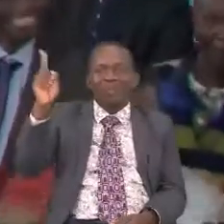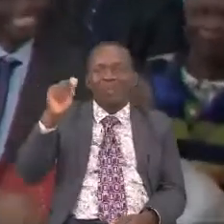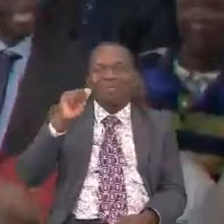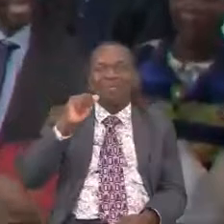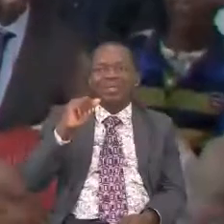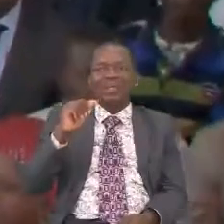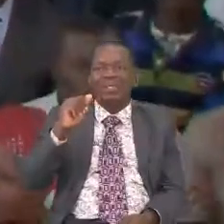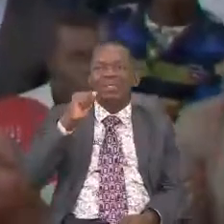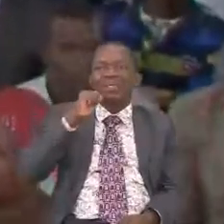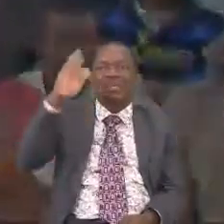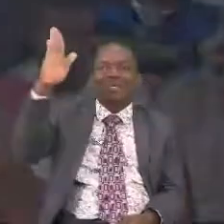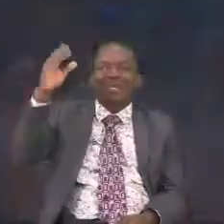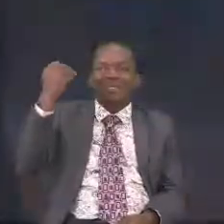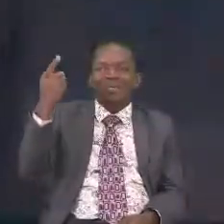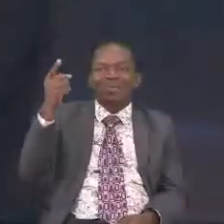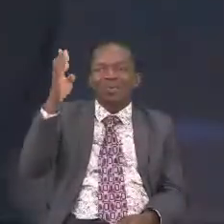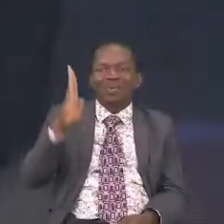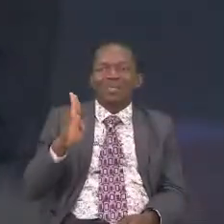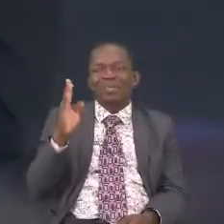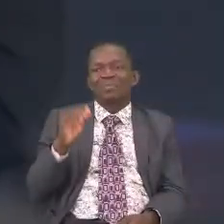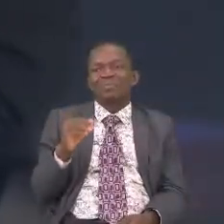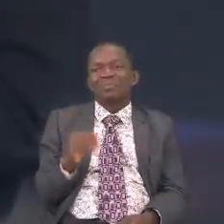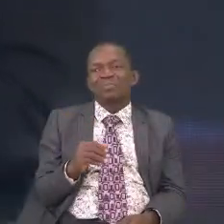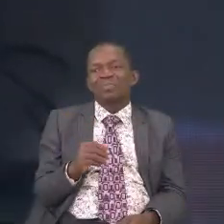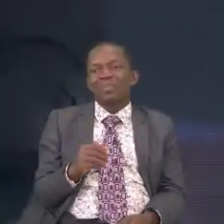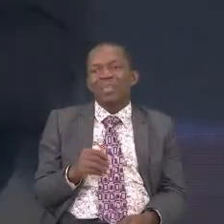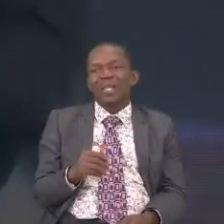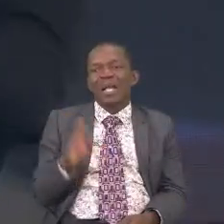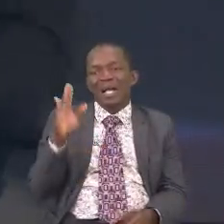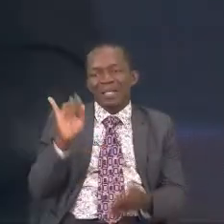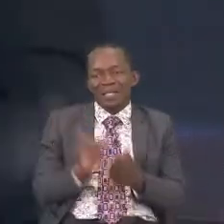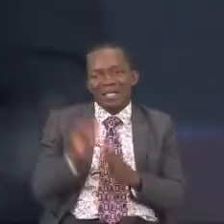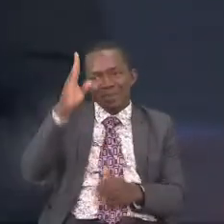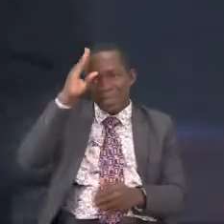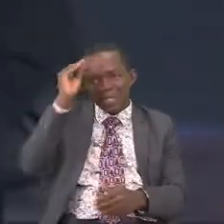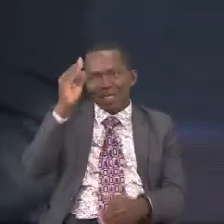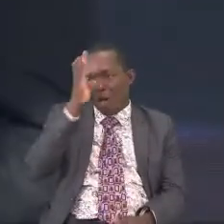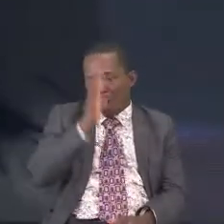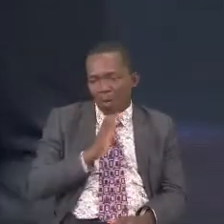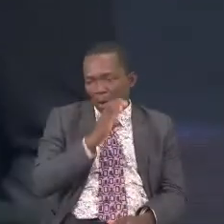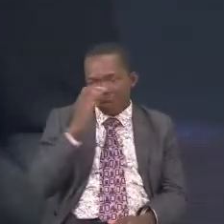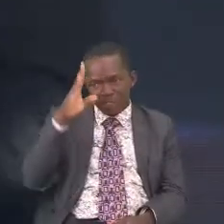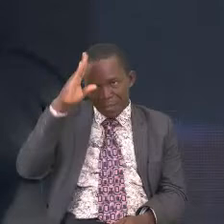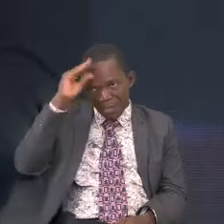a daughter of destiny. God bless you, put your hand down. And the man, that occultic man,